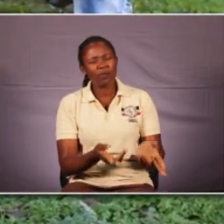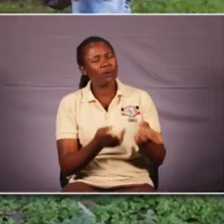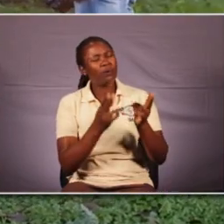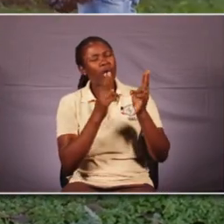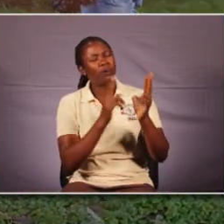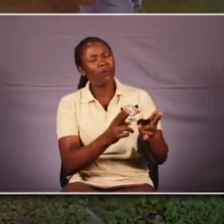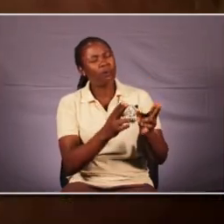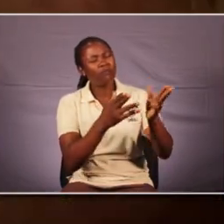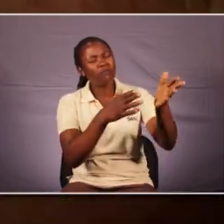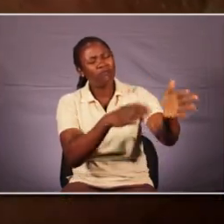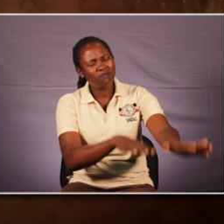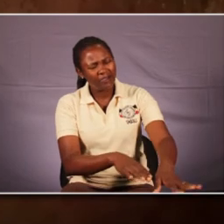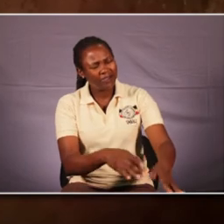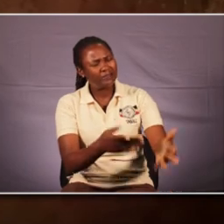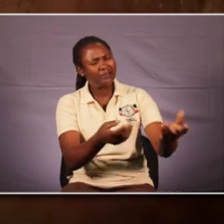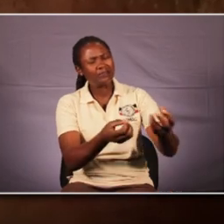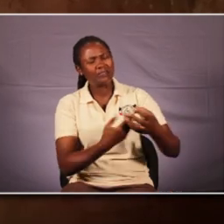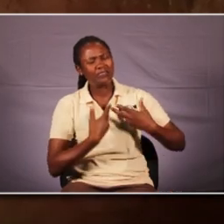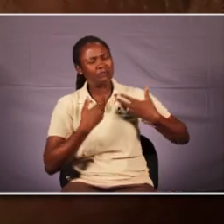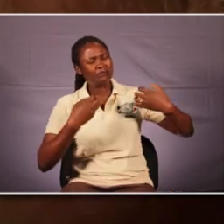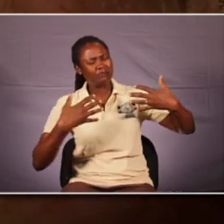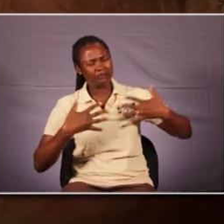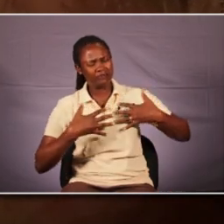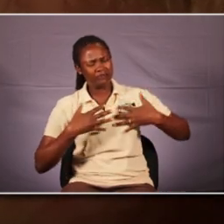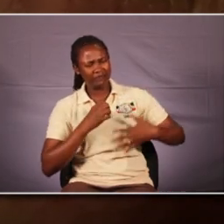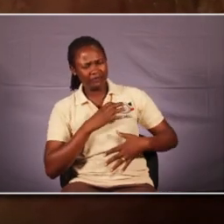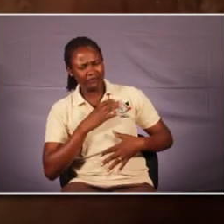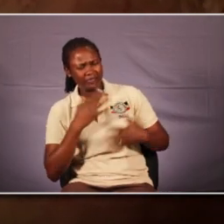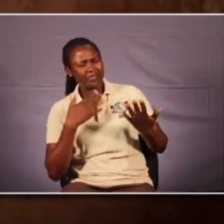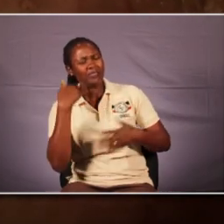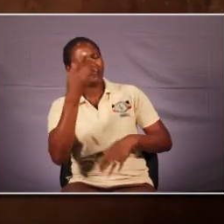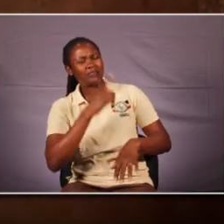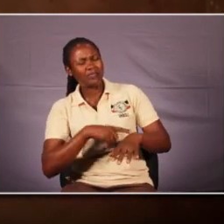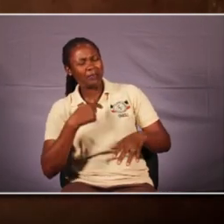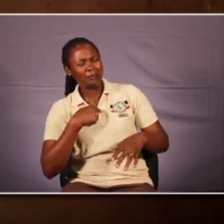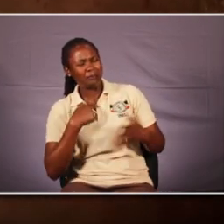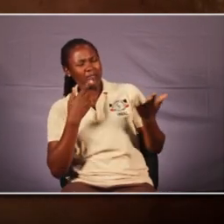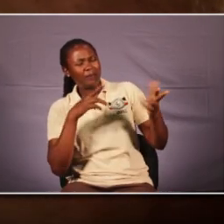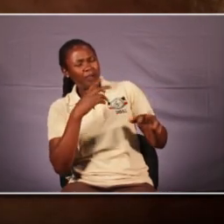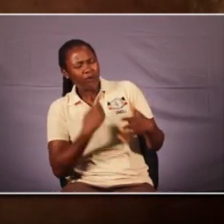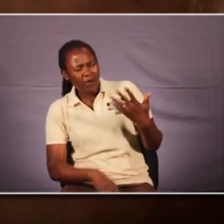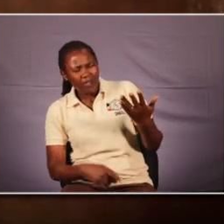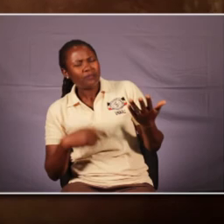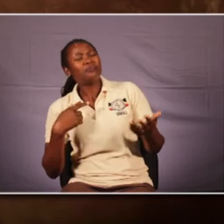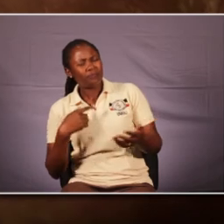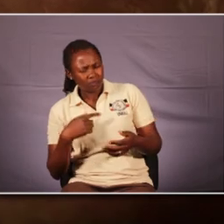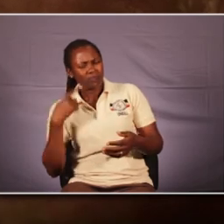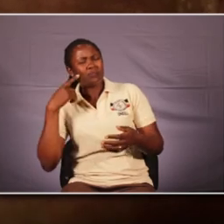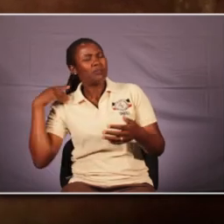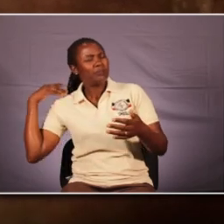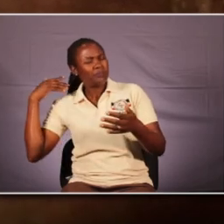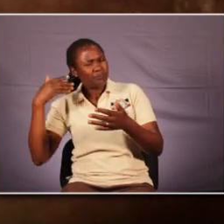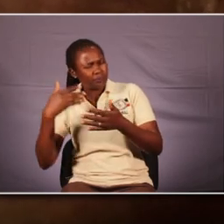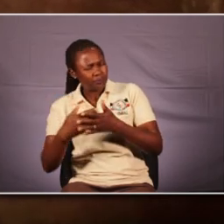Hope's tragic death left me in fear of what was going to happen to me next. I realized that all the while I had been